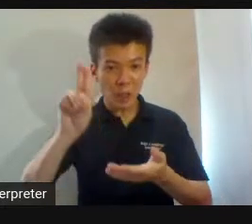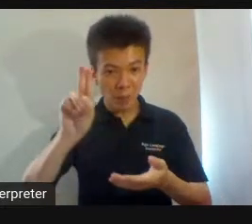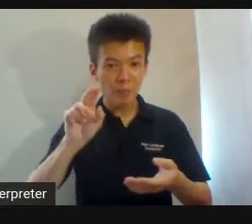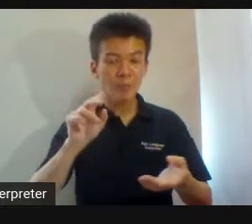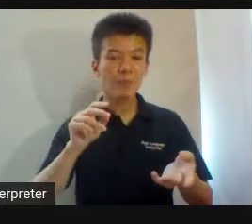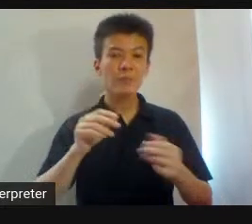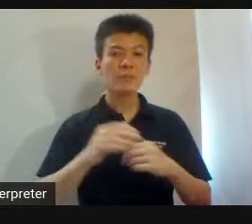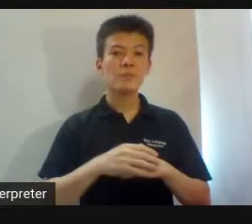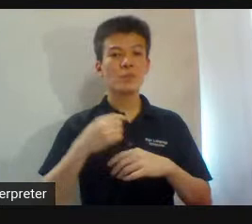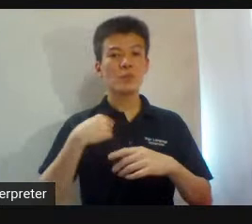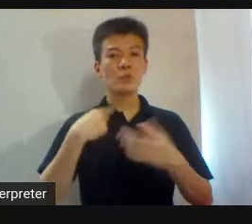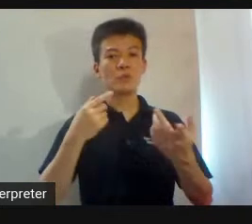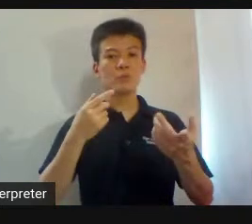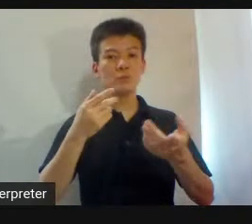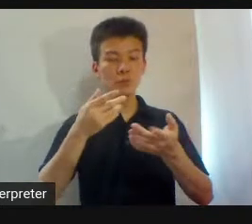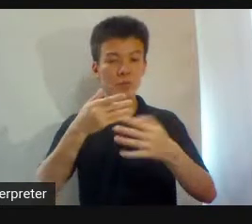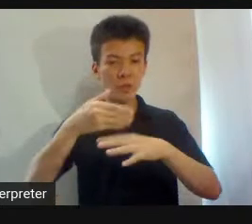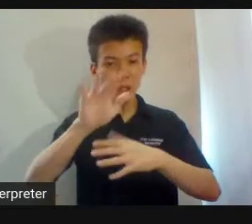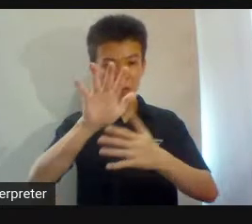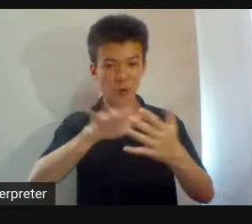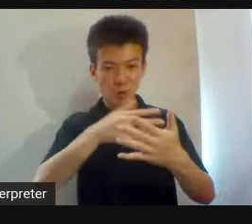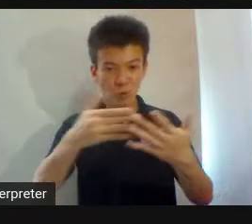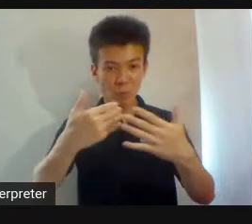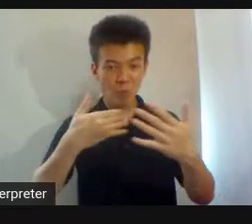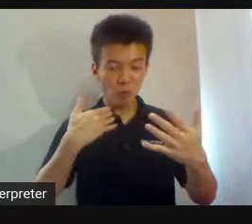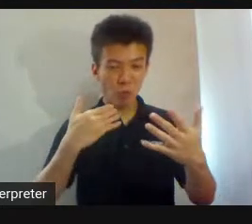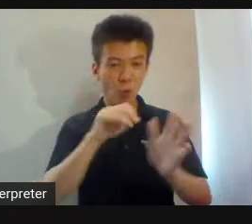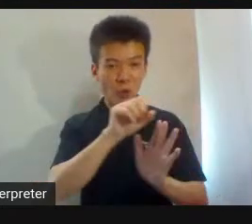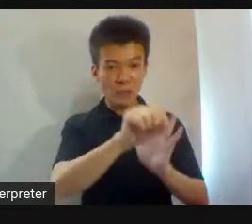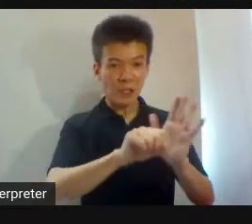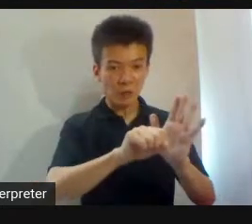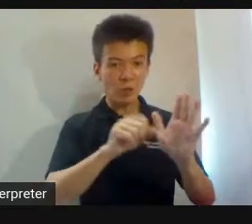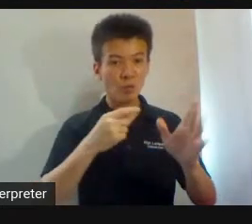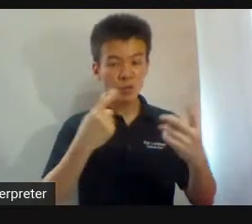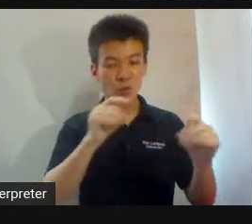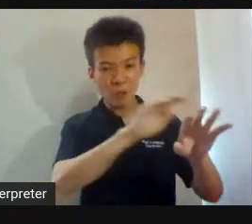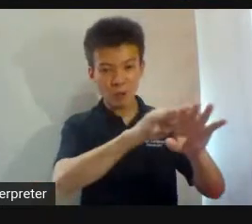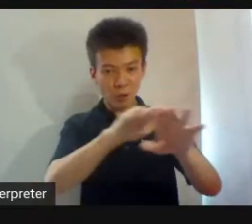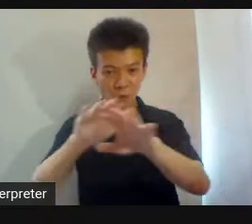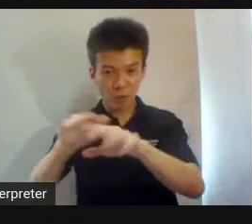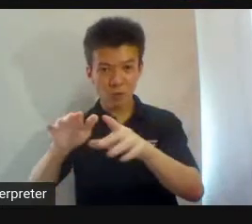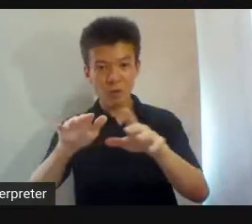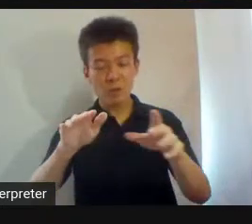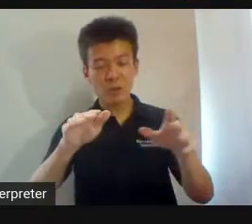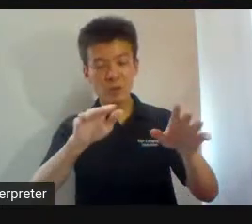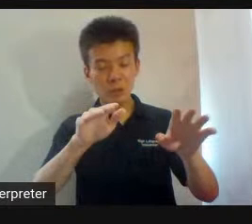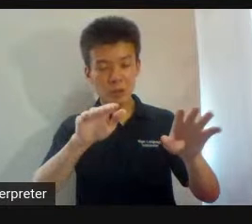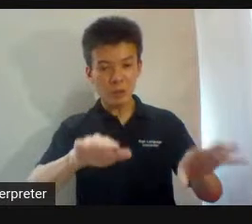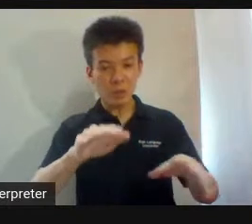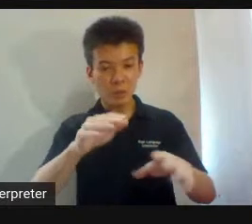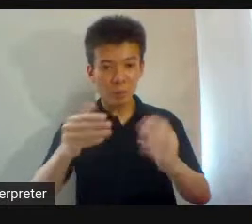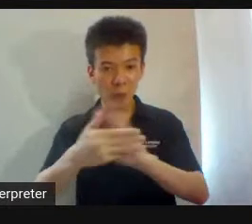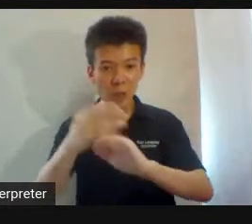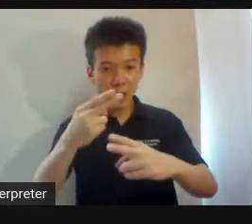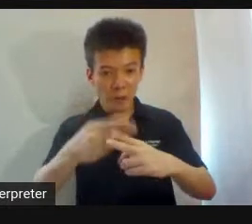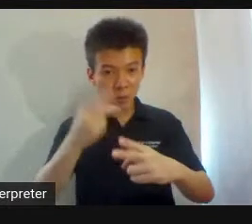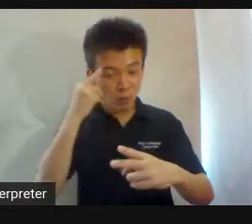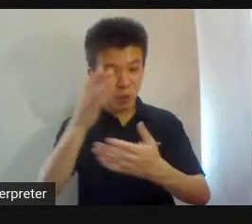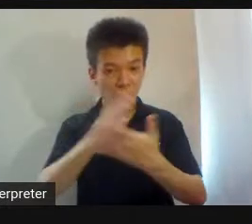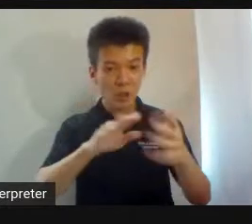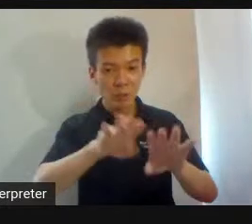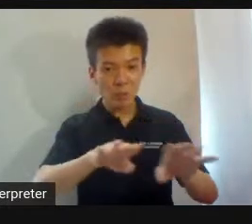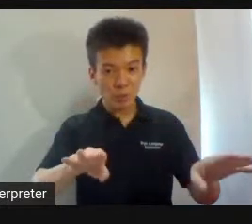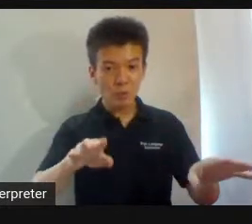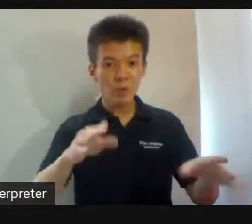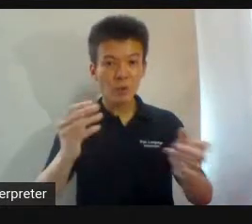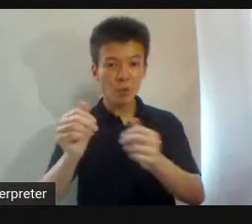send visual schedules and materials before the session. We try to call every kid by name. And for certain children who actually